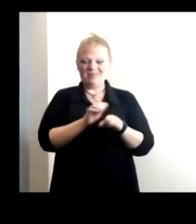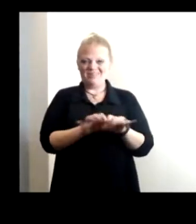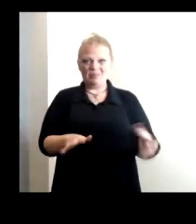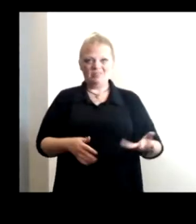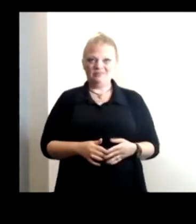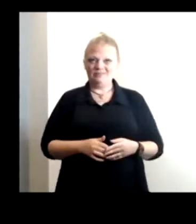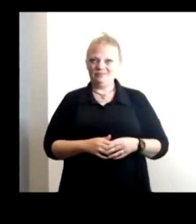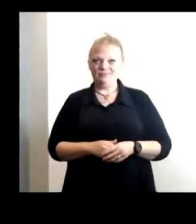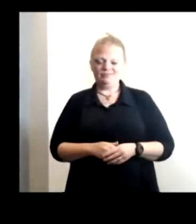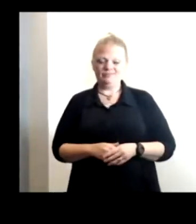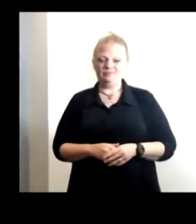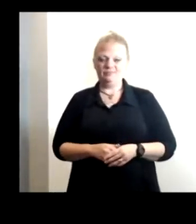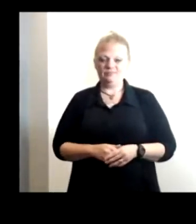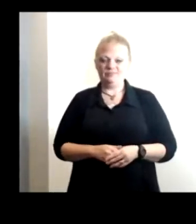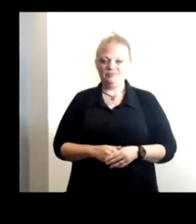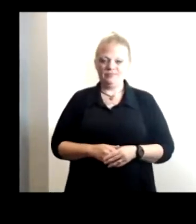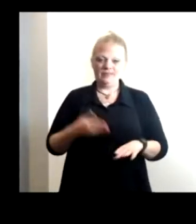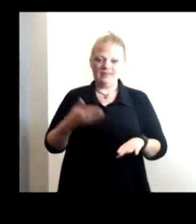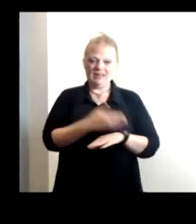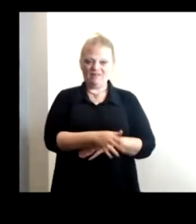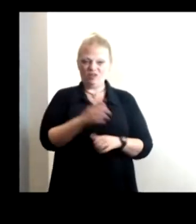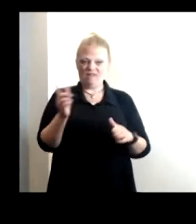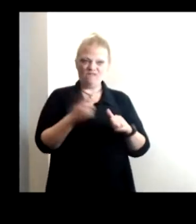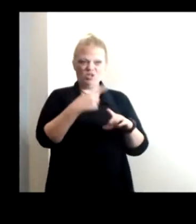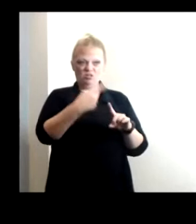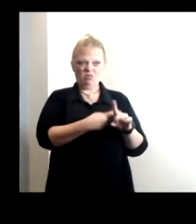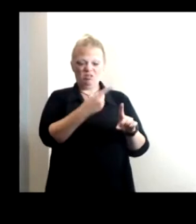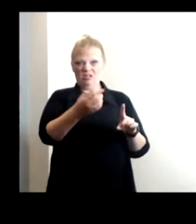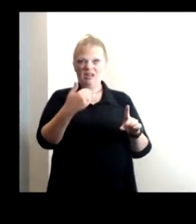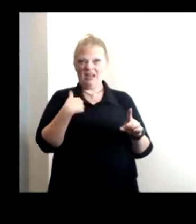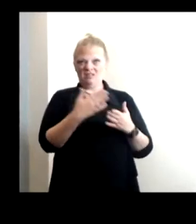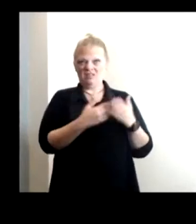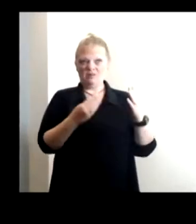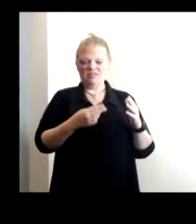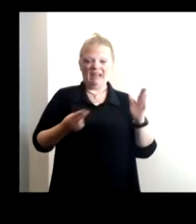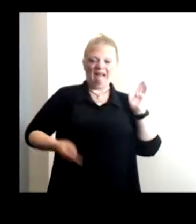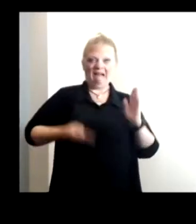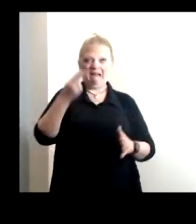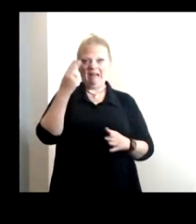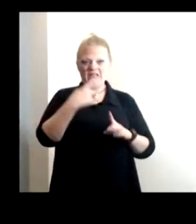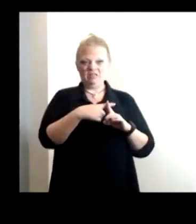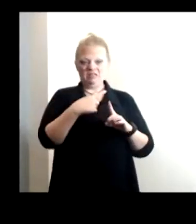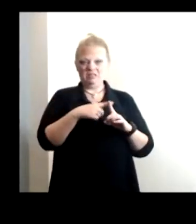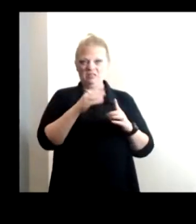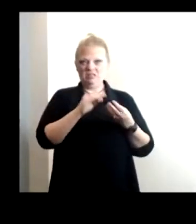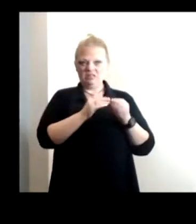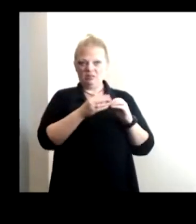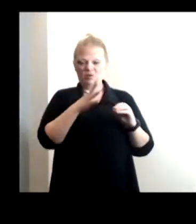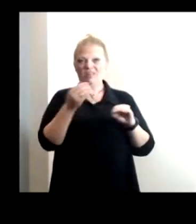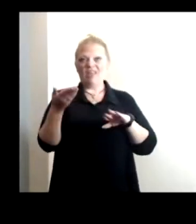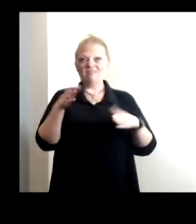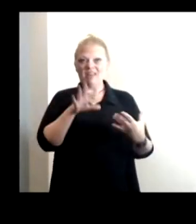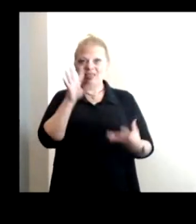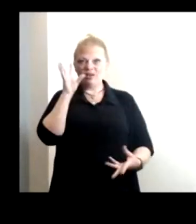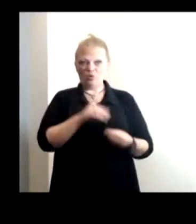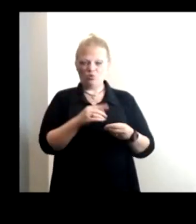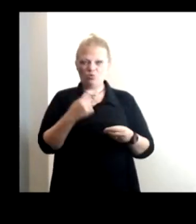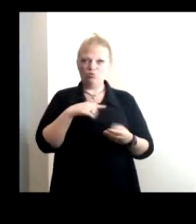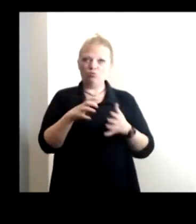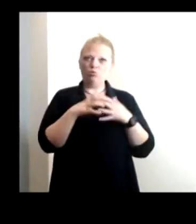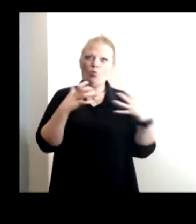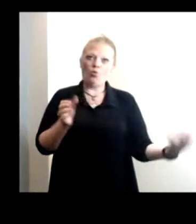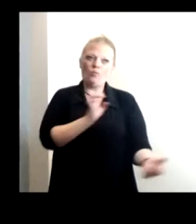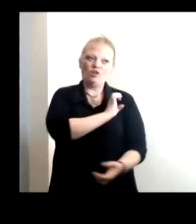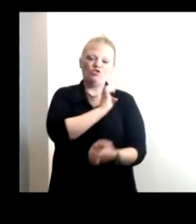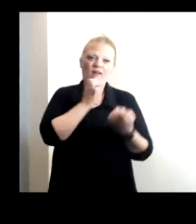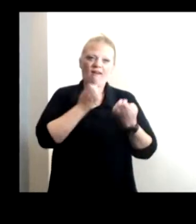was after the first month, it had some of the highest cases, and it had some of the highest death totals. And we put a tremendous effort in to reduce